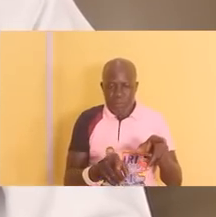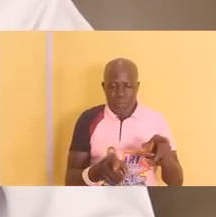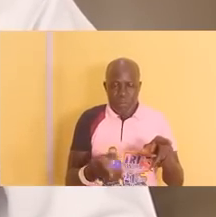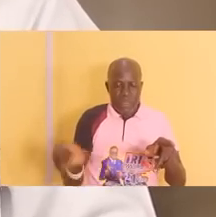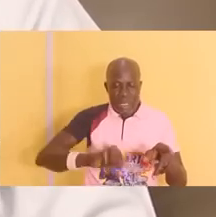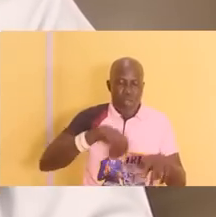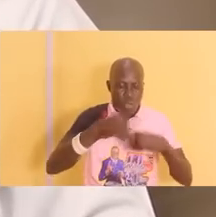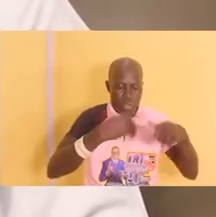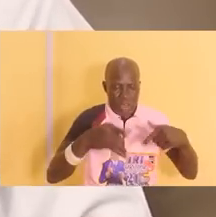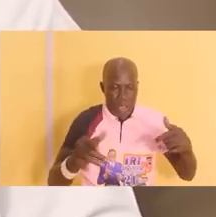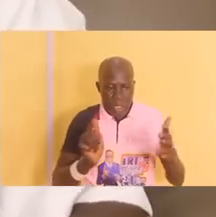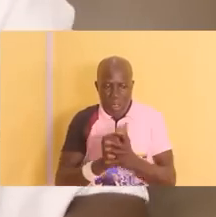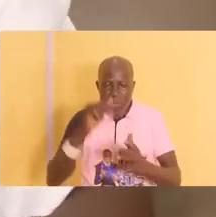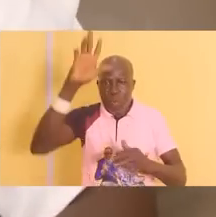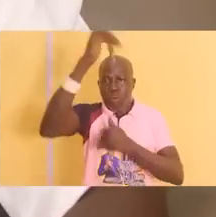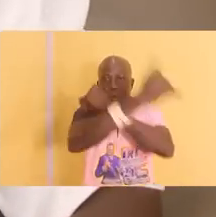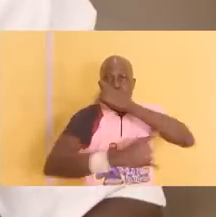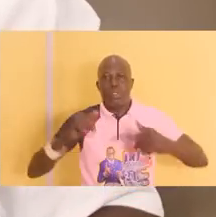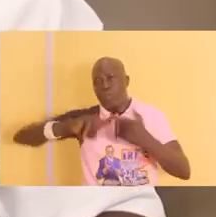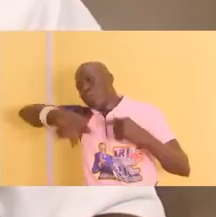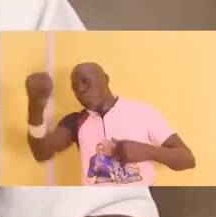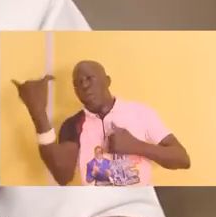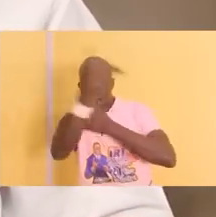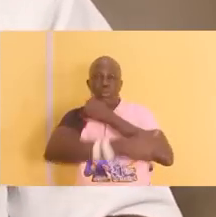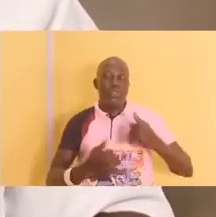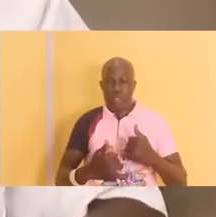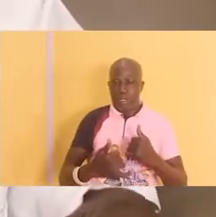13. The 12, 14. The 3.